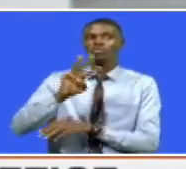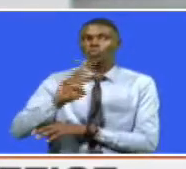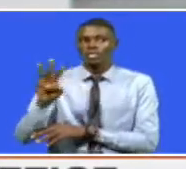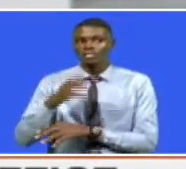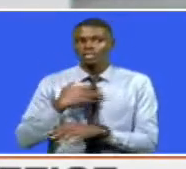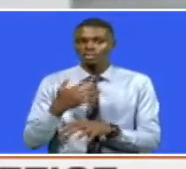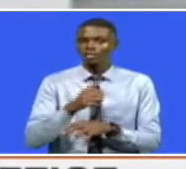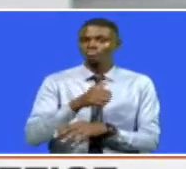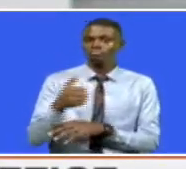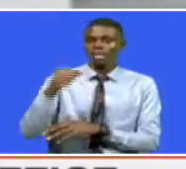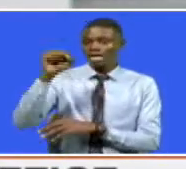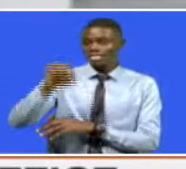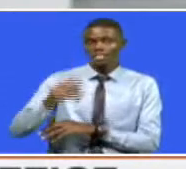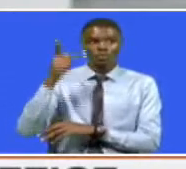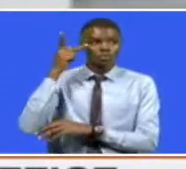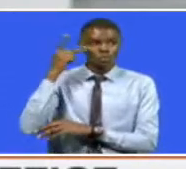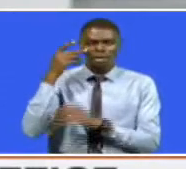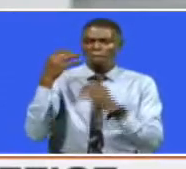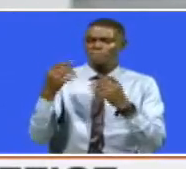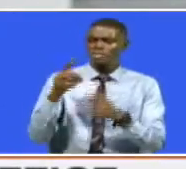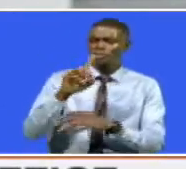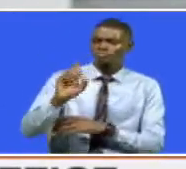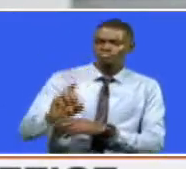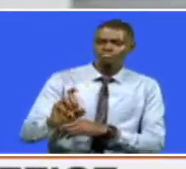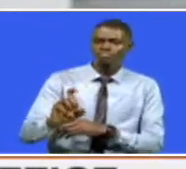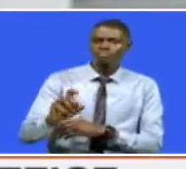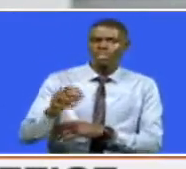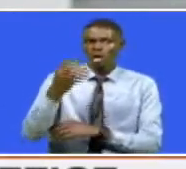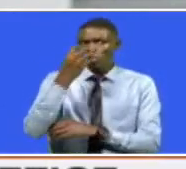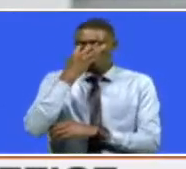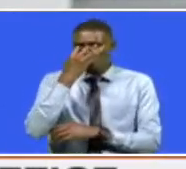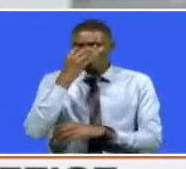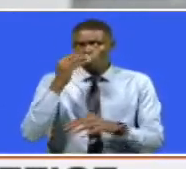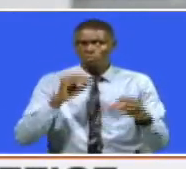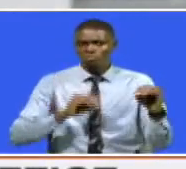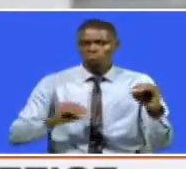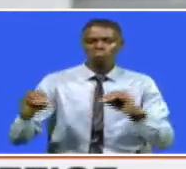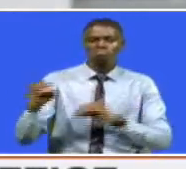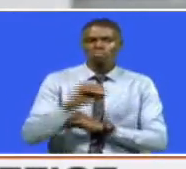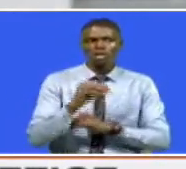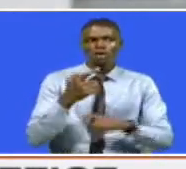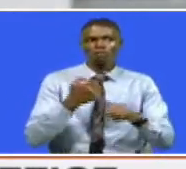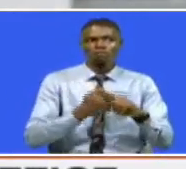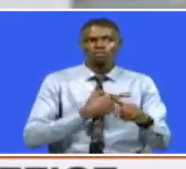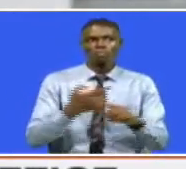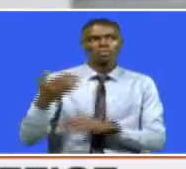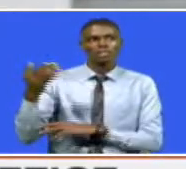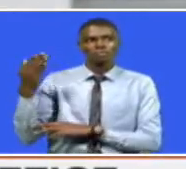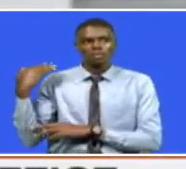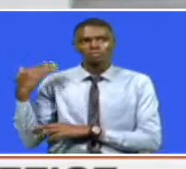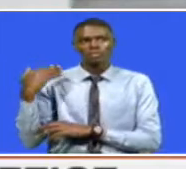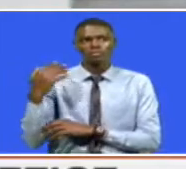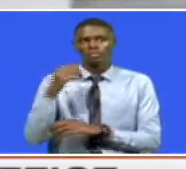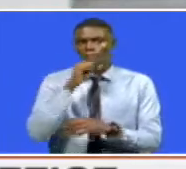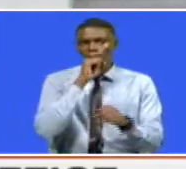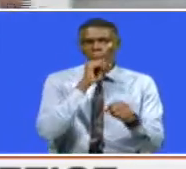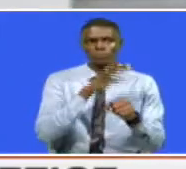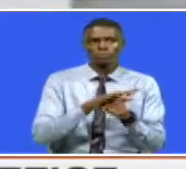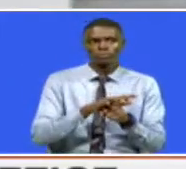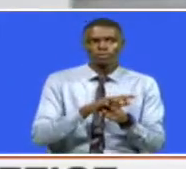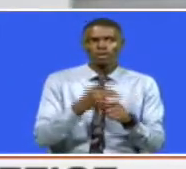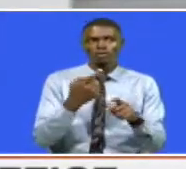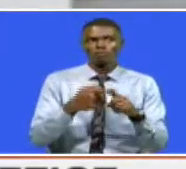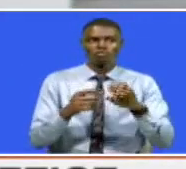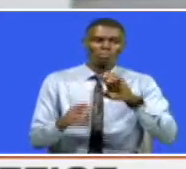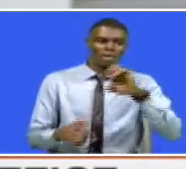he's gone to South Korea. Yeah. Now, many are asking, is William Ruto shifting from the previous two, his two predecessors, from